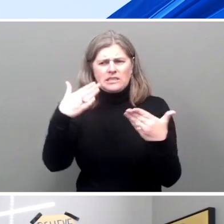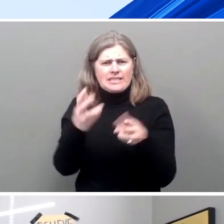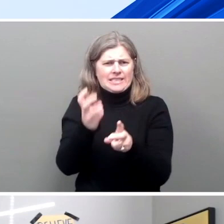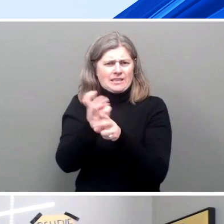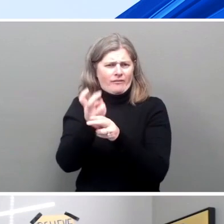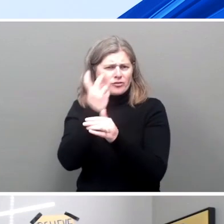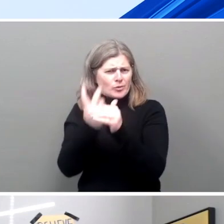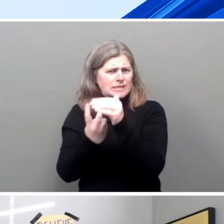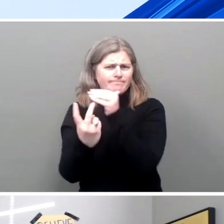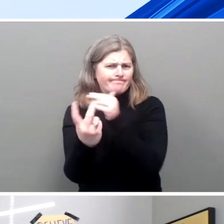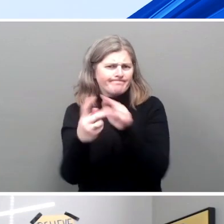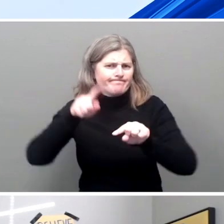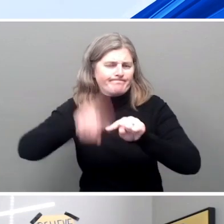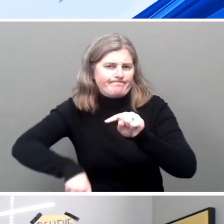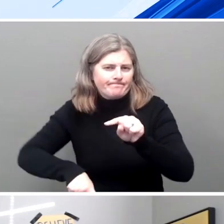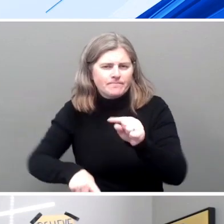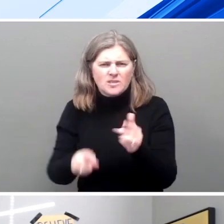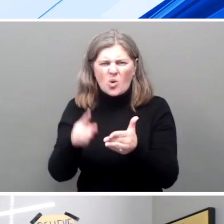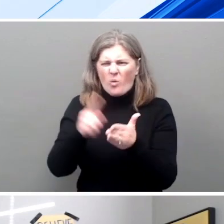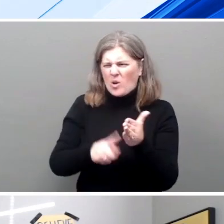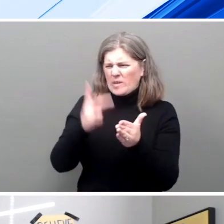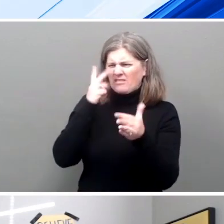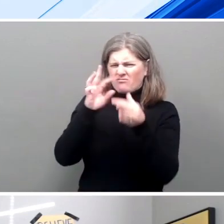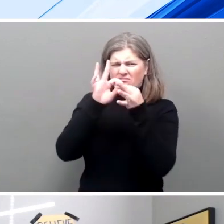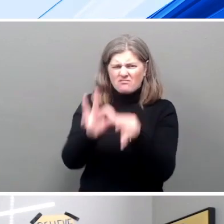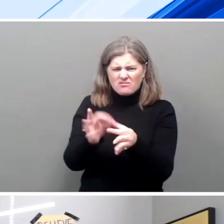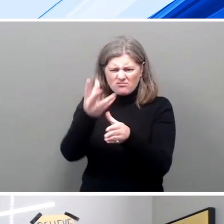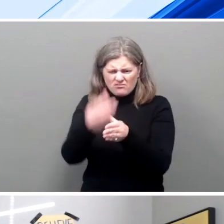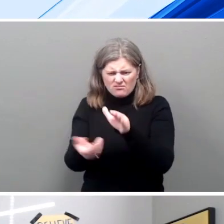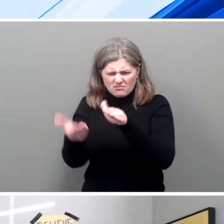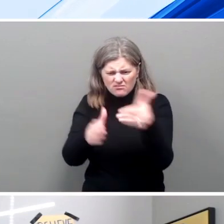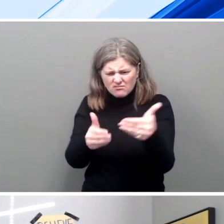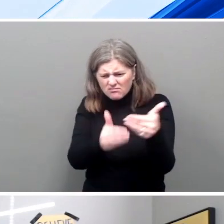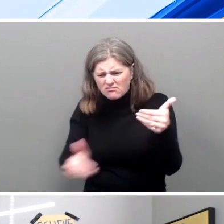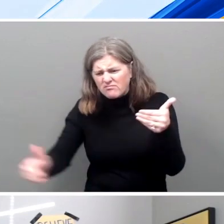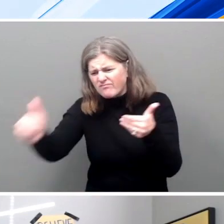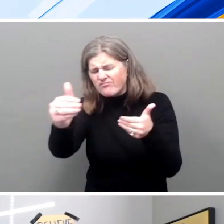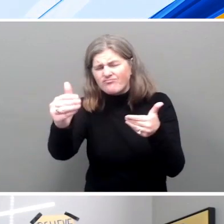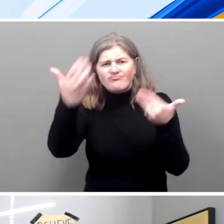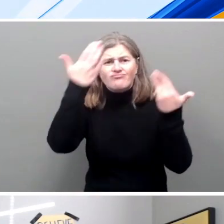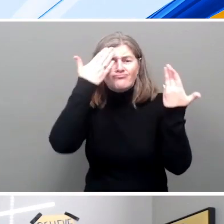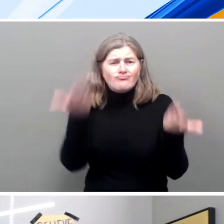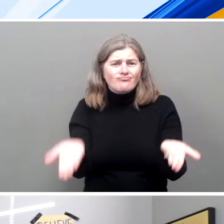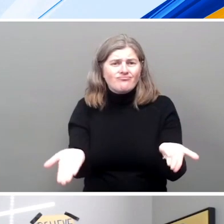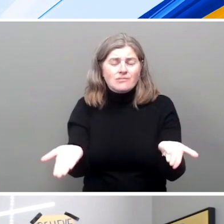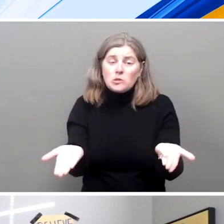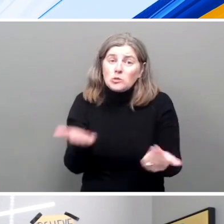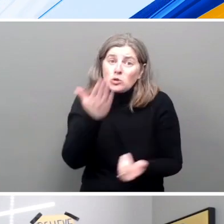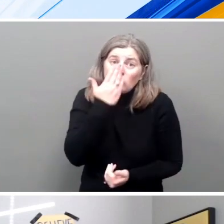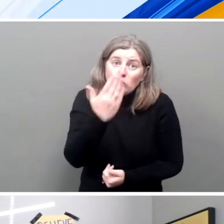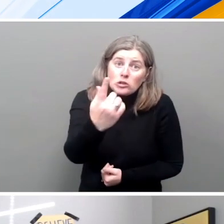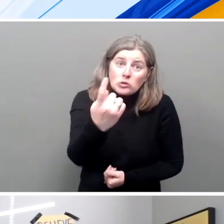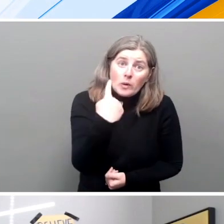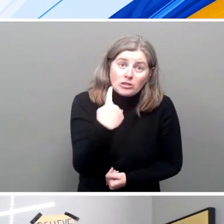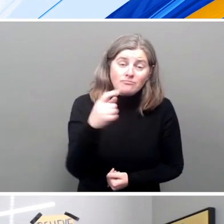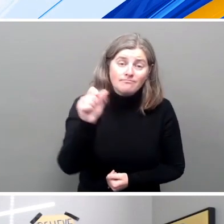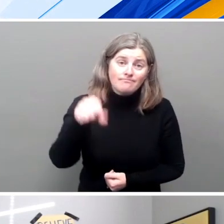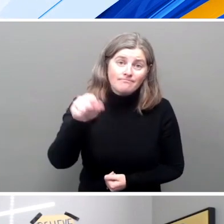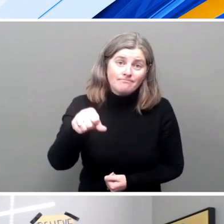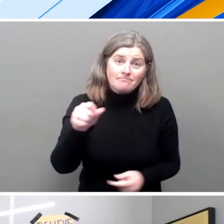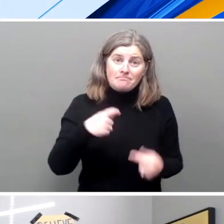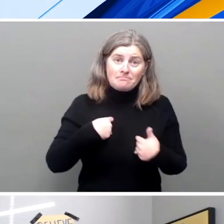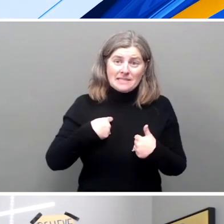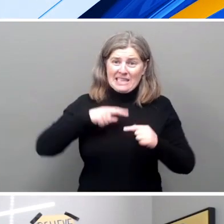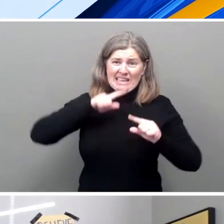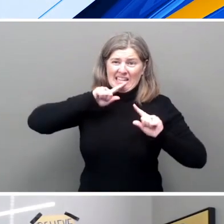predict what will we see related to mortality moving forward. I think it's an excellent question, but I'm